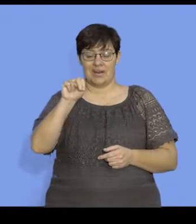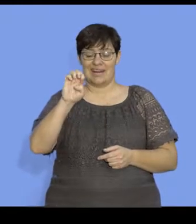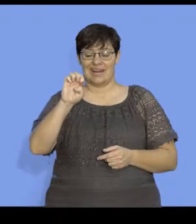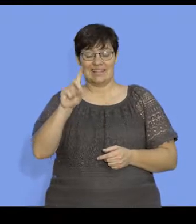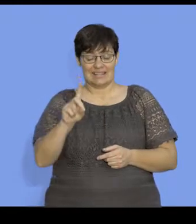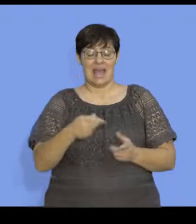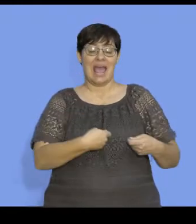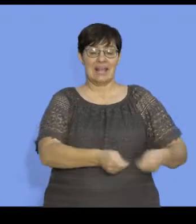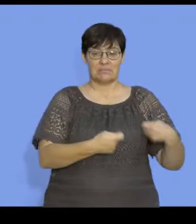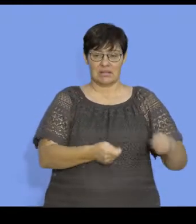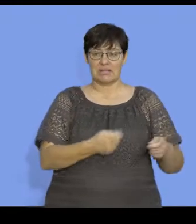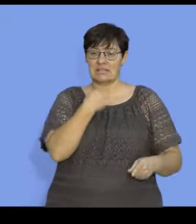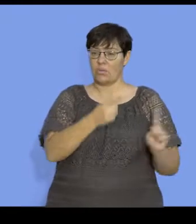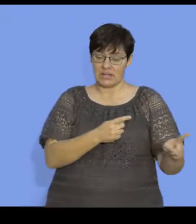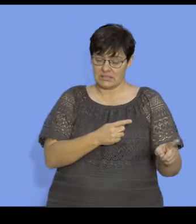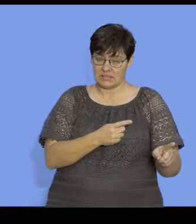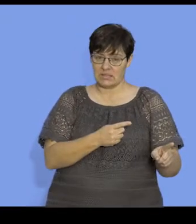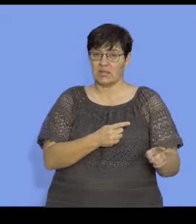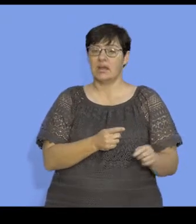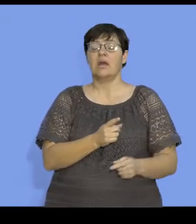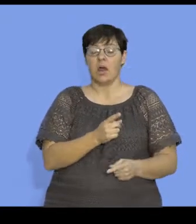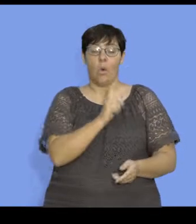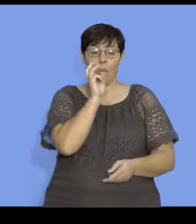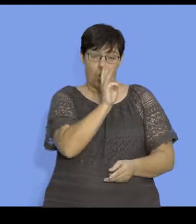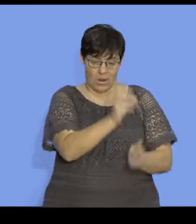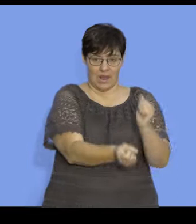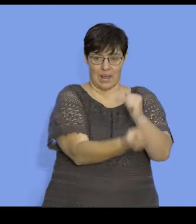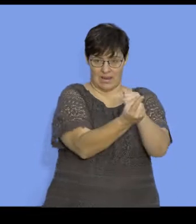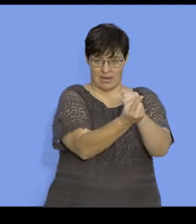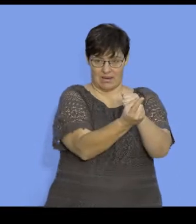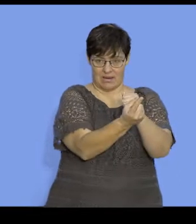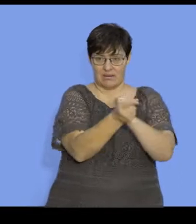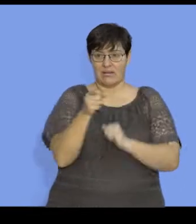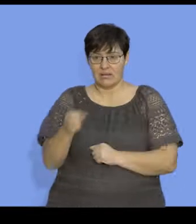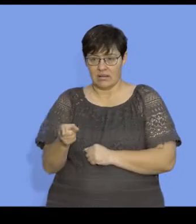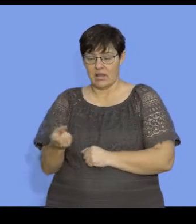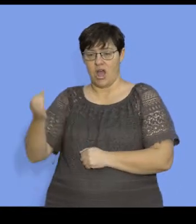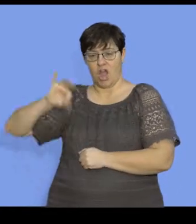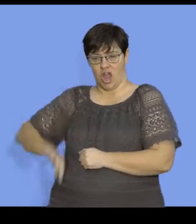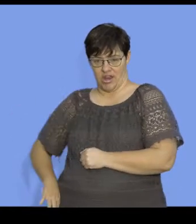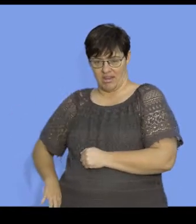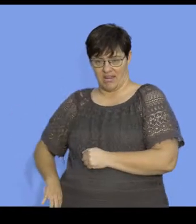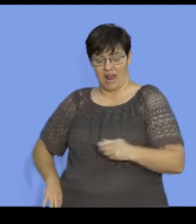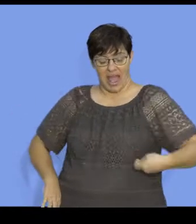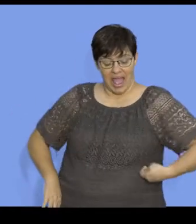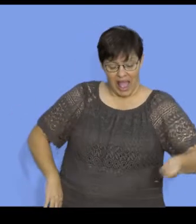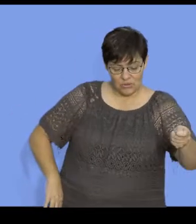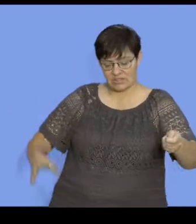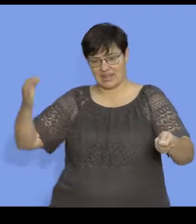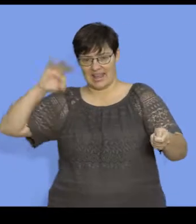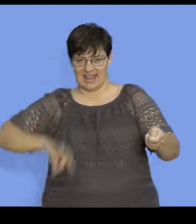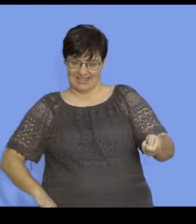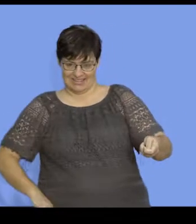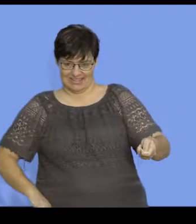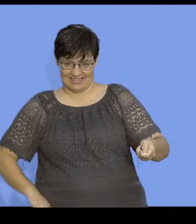we're talking about expenses, we're talking about expenses that will be incurred. Can you see the word we are using there? So clearly it is